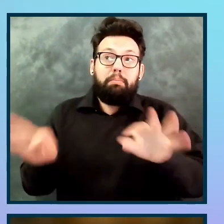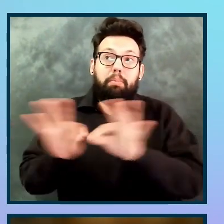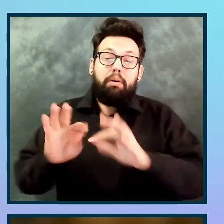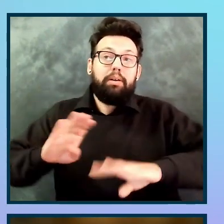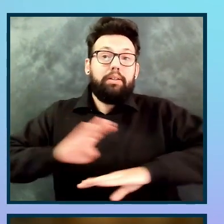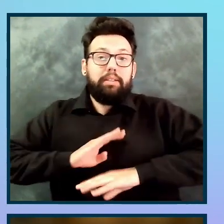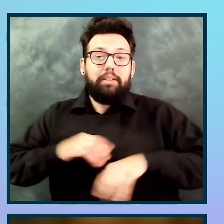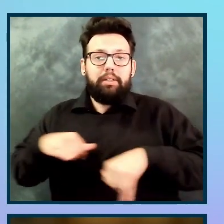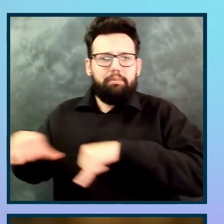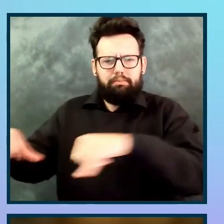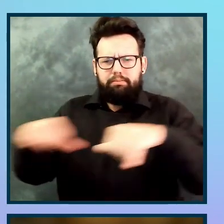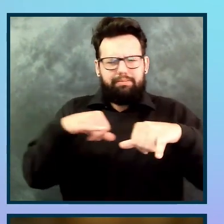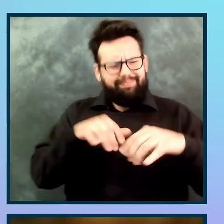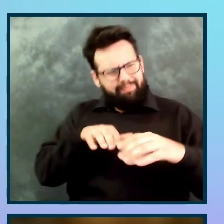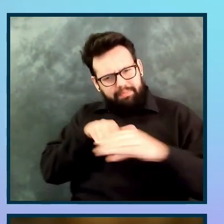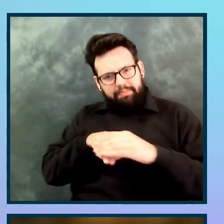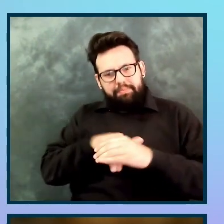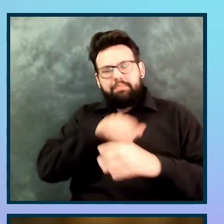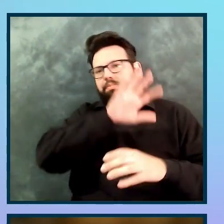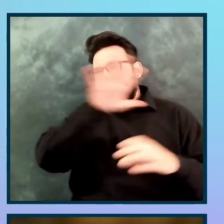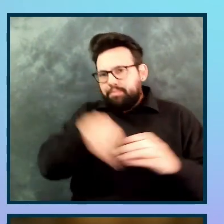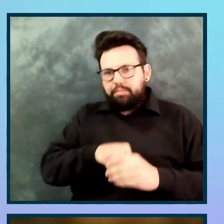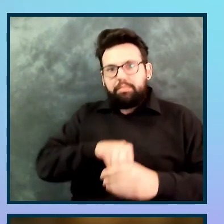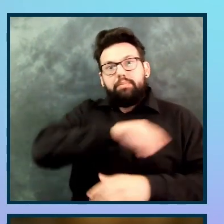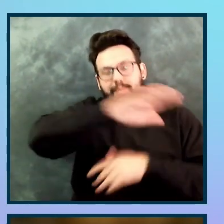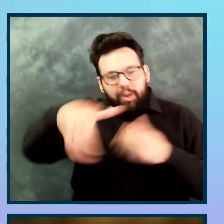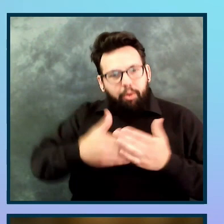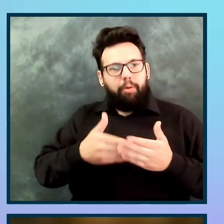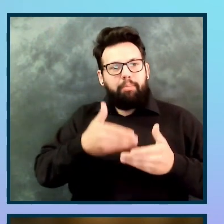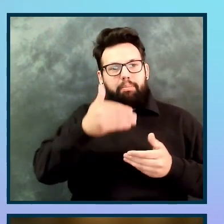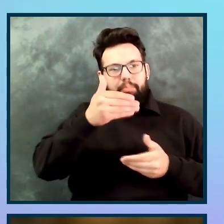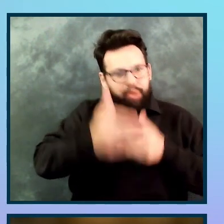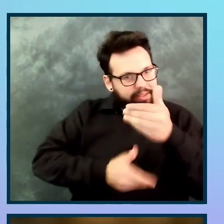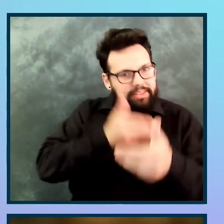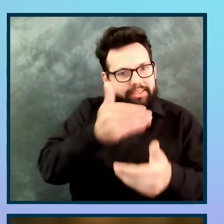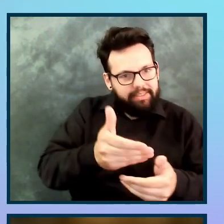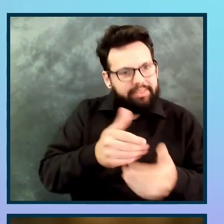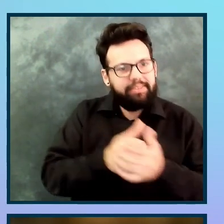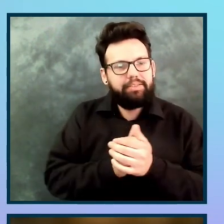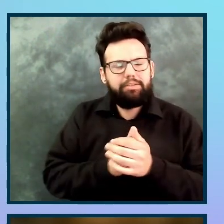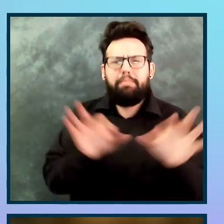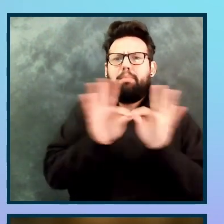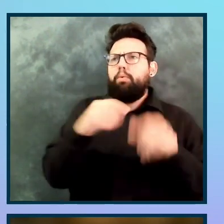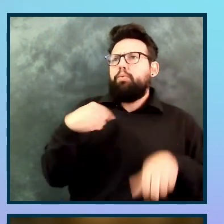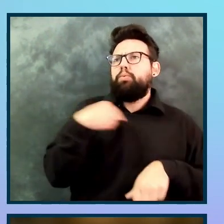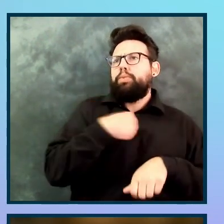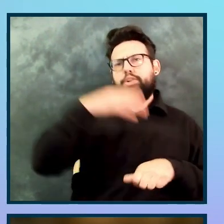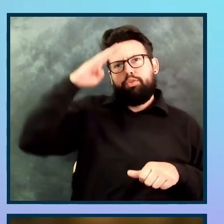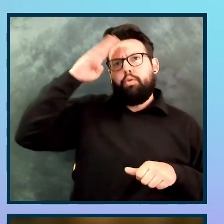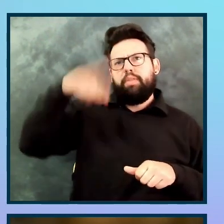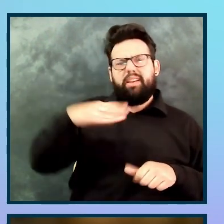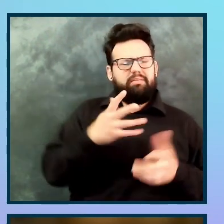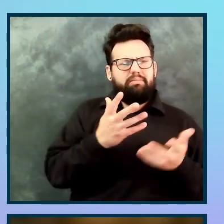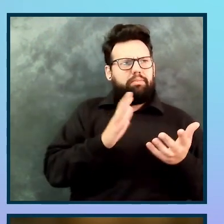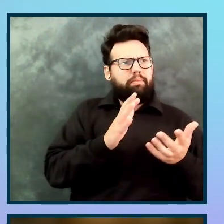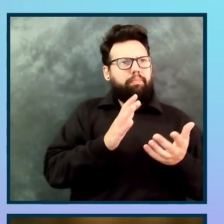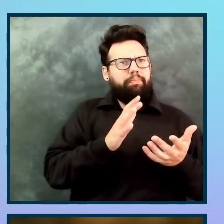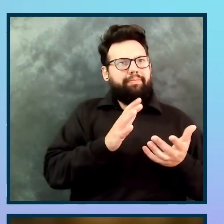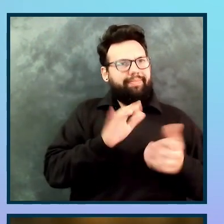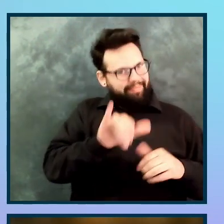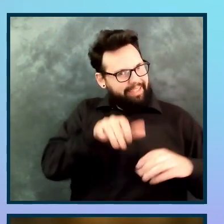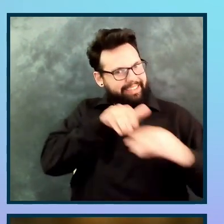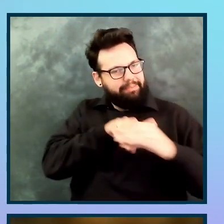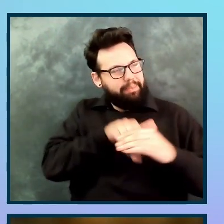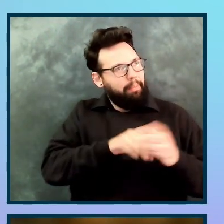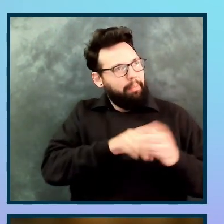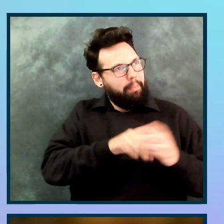into the entire process from the very beginning. And so inherently, we know that we are creating an accessible product because we've thought about it